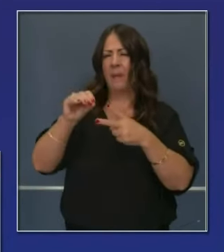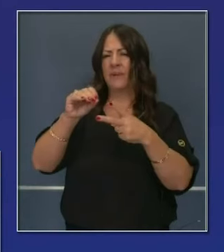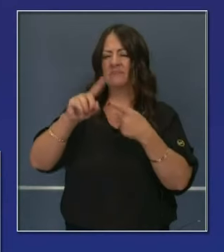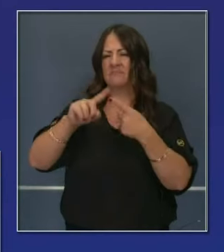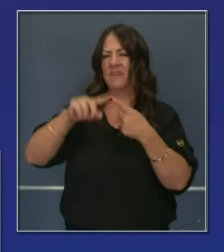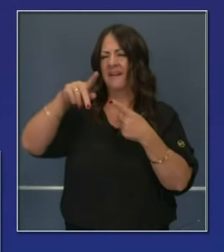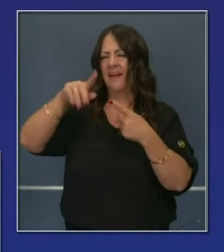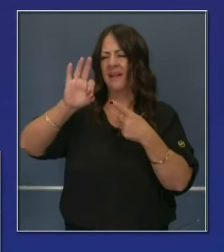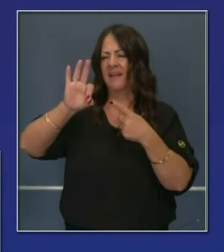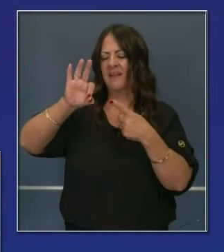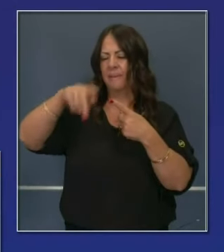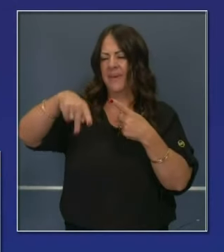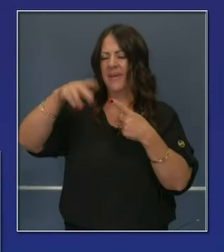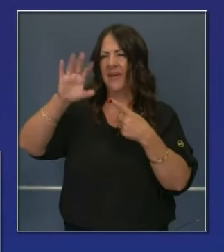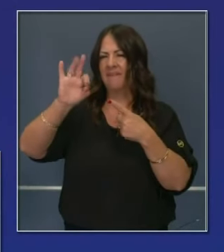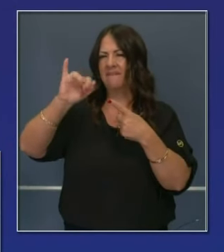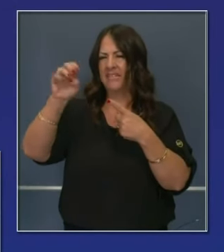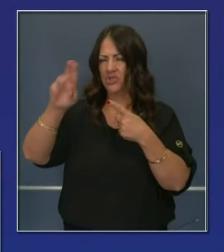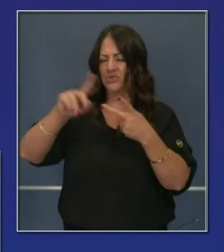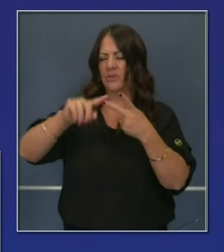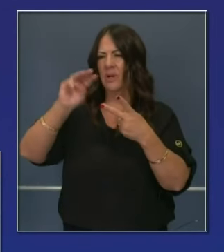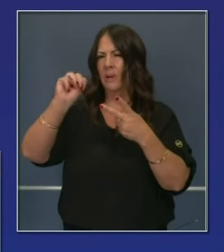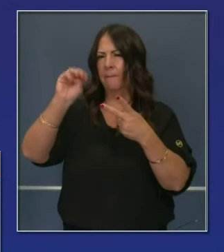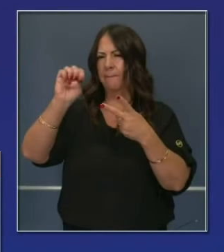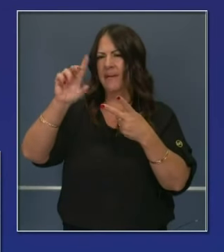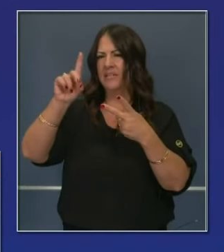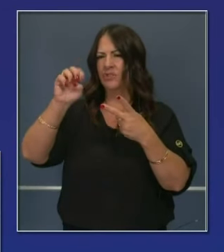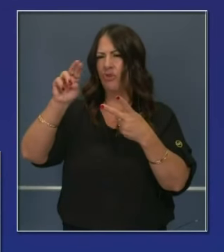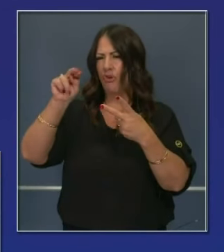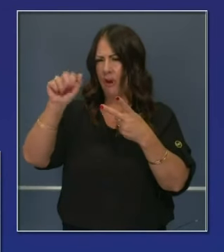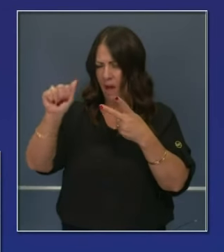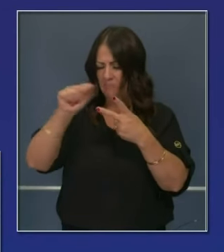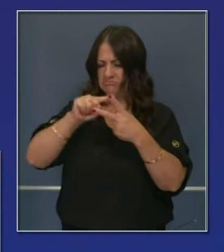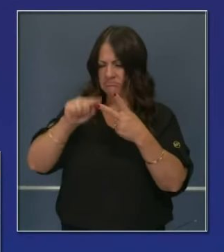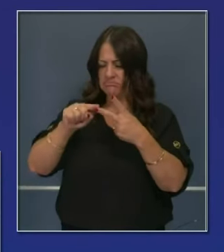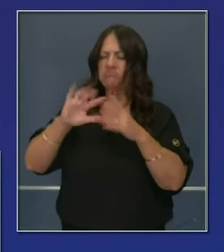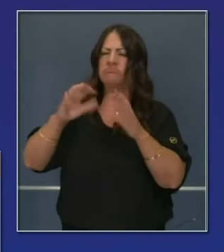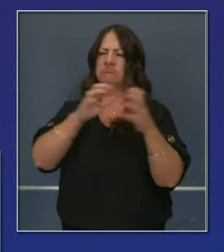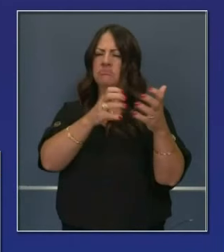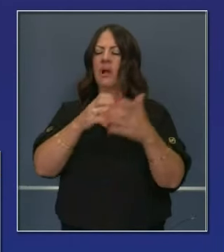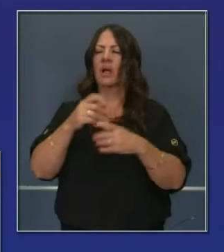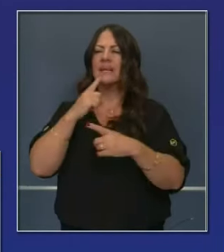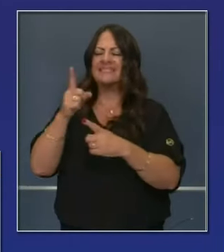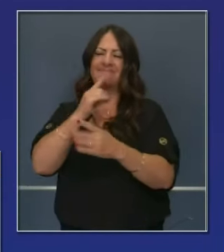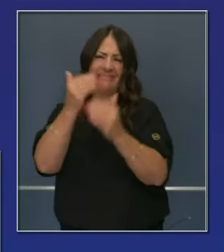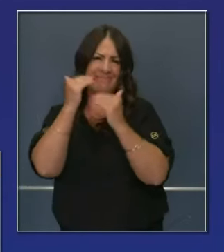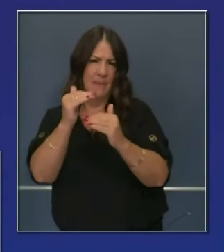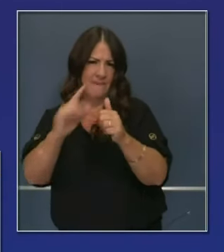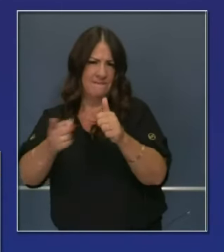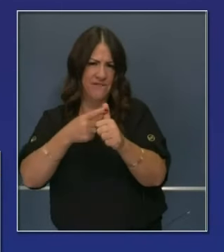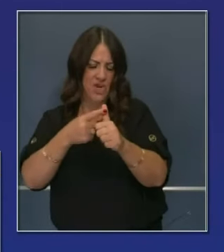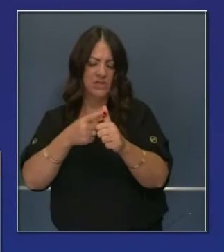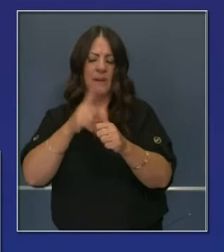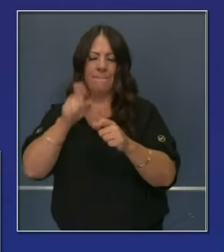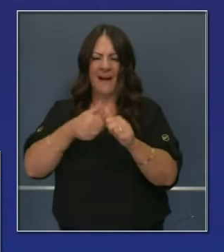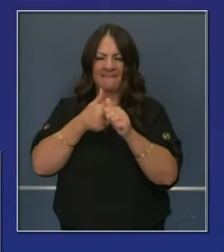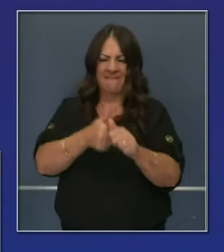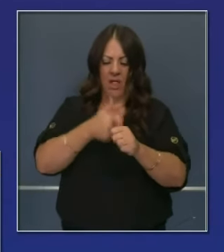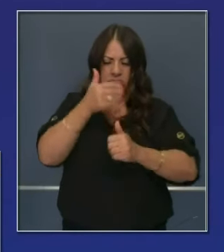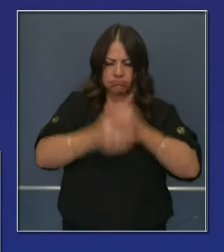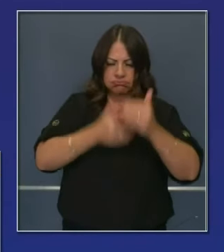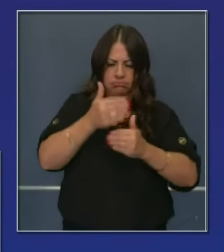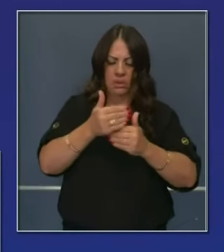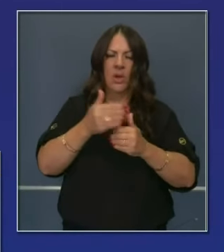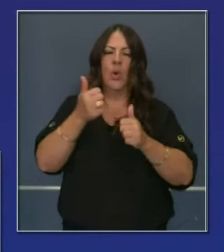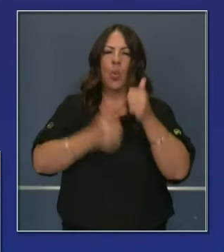be very, very limited and require a protocol and a process of